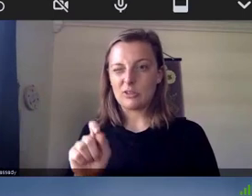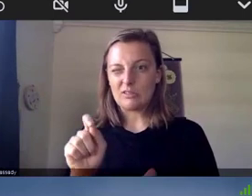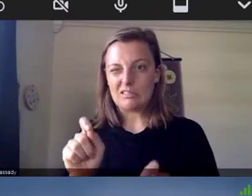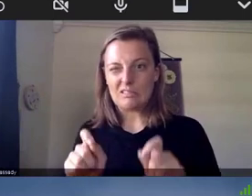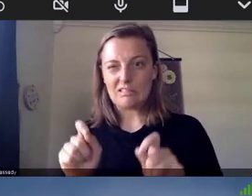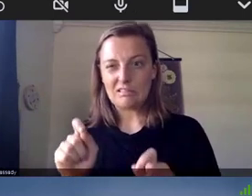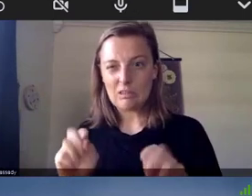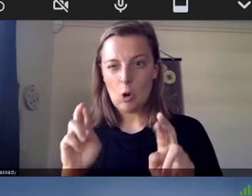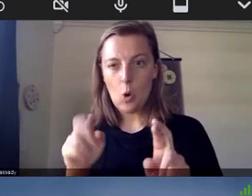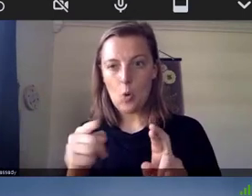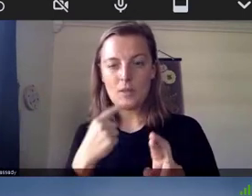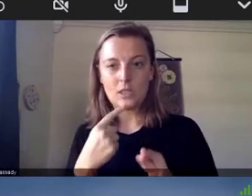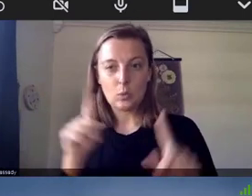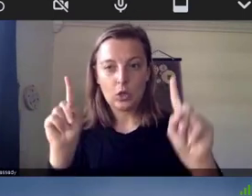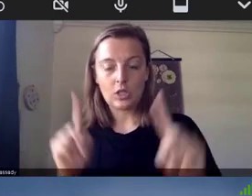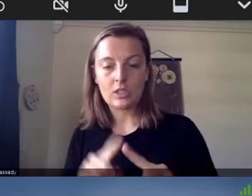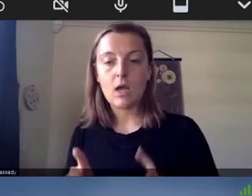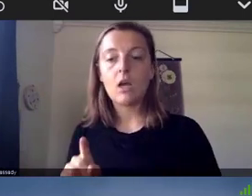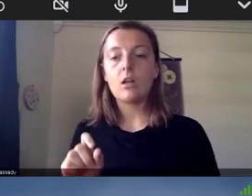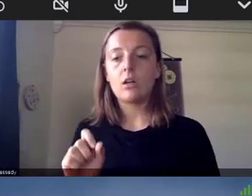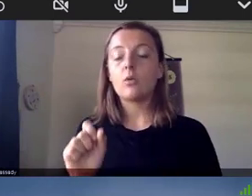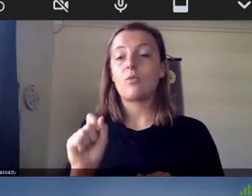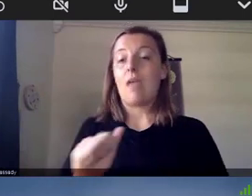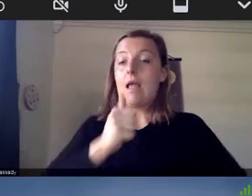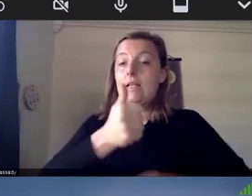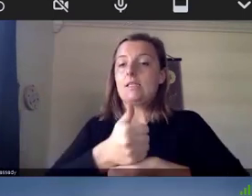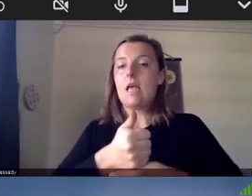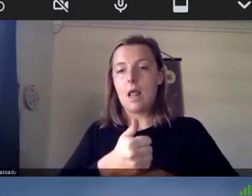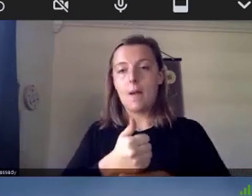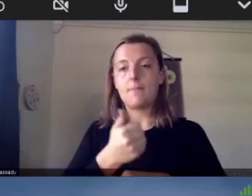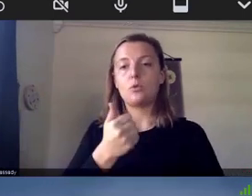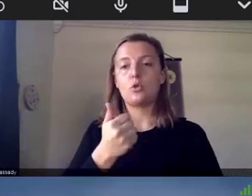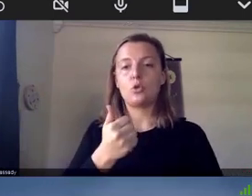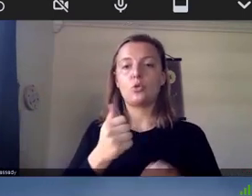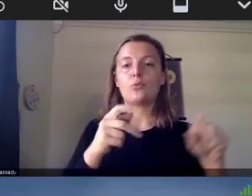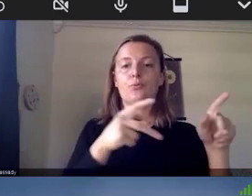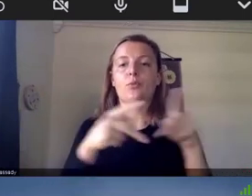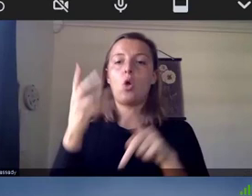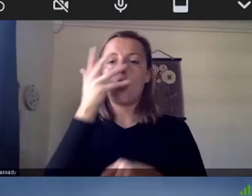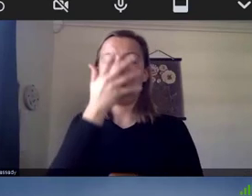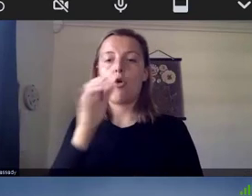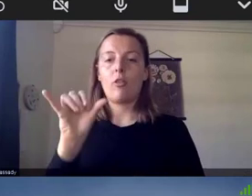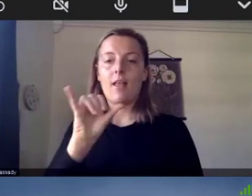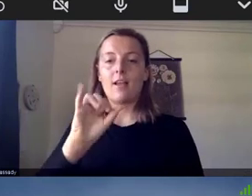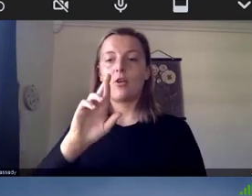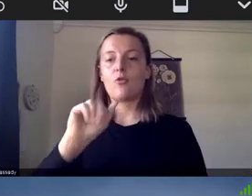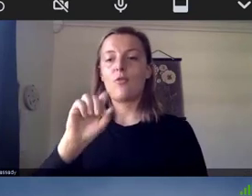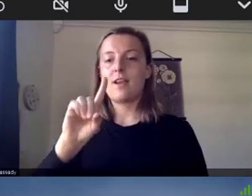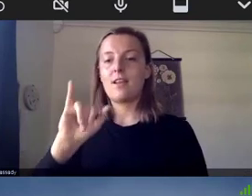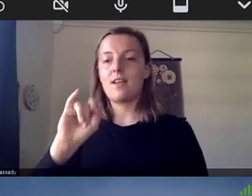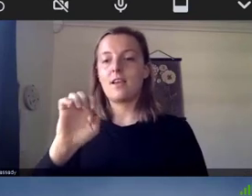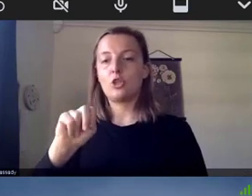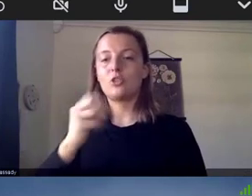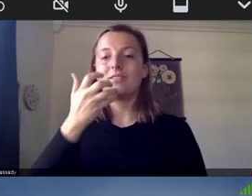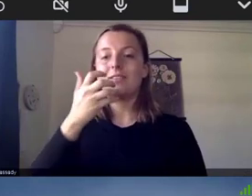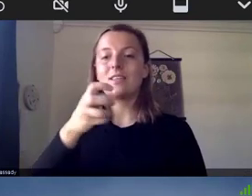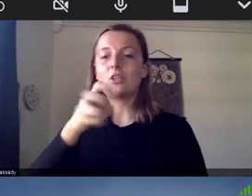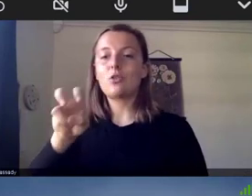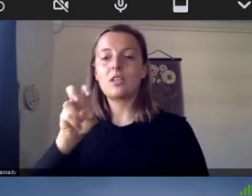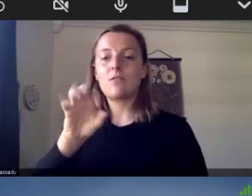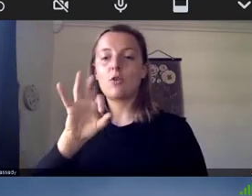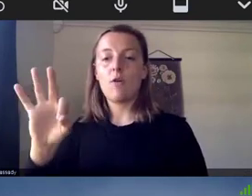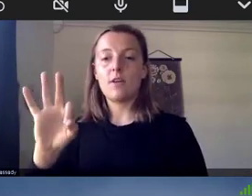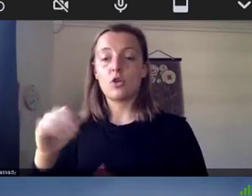look like a radiation heat transfer coefficient, where the equation is given here, where it's the emissivity times the